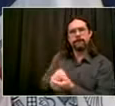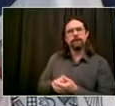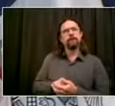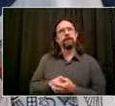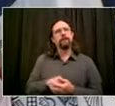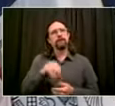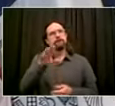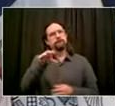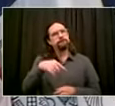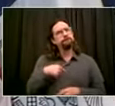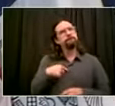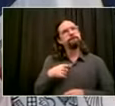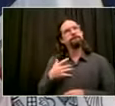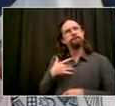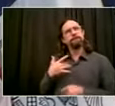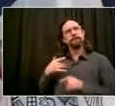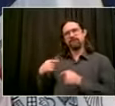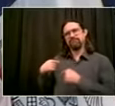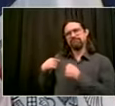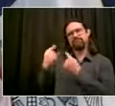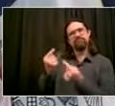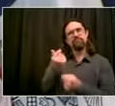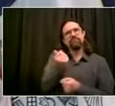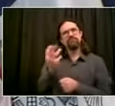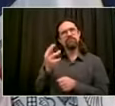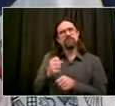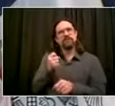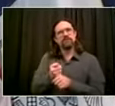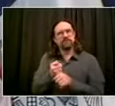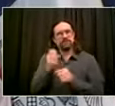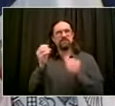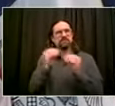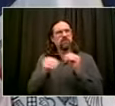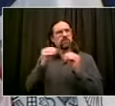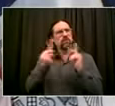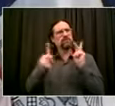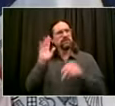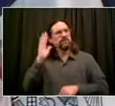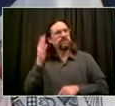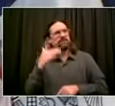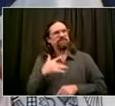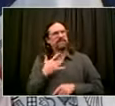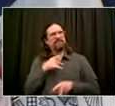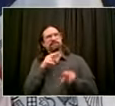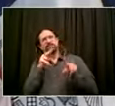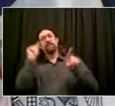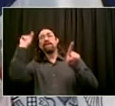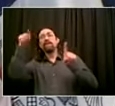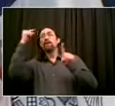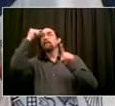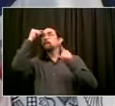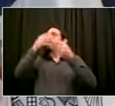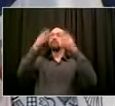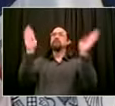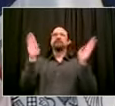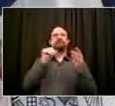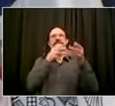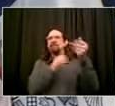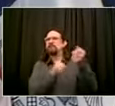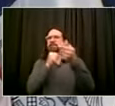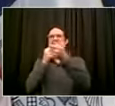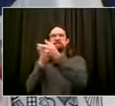longer discussion, we would go back to the Vietnam War and Watergate and all the things that started that in motion. And the truth that